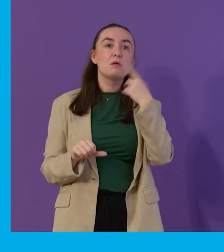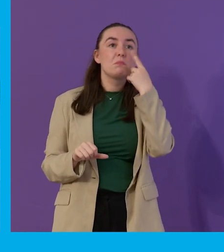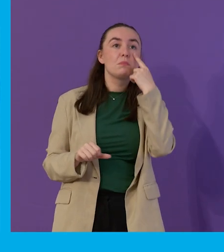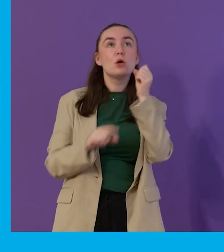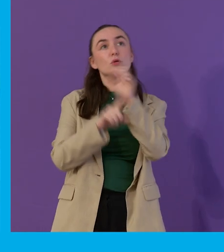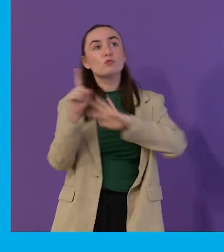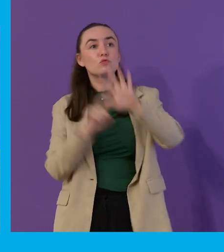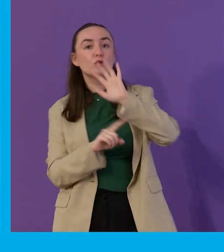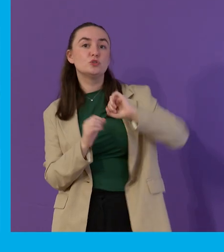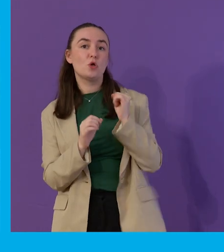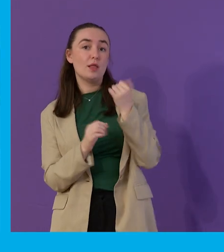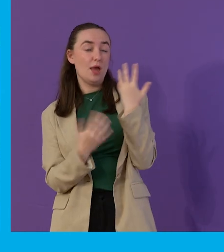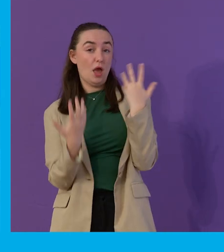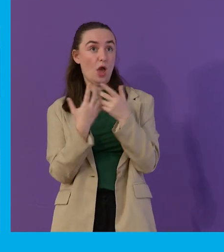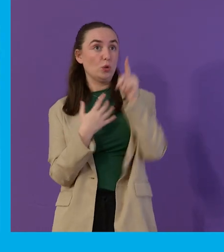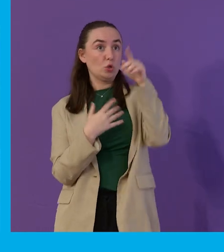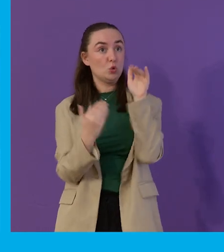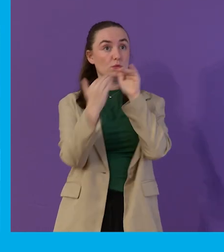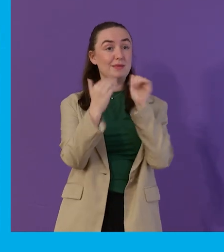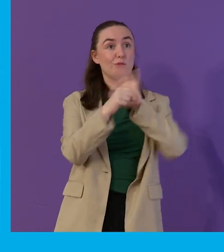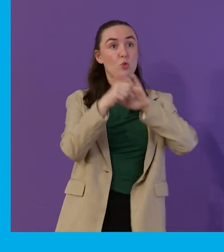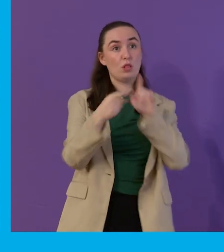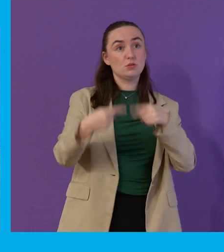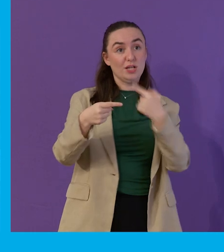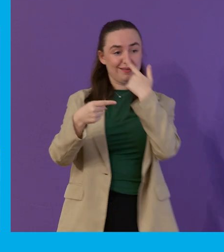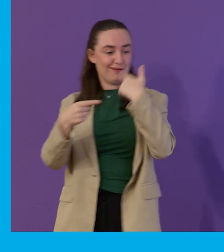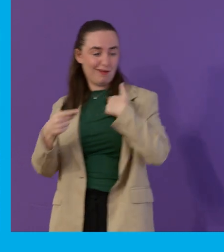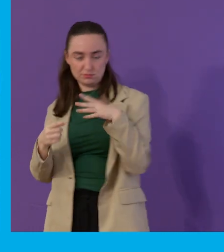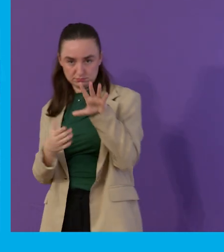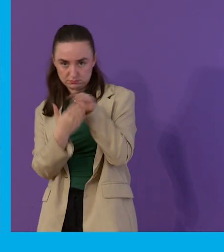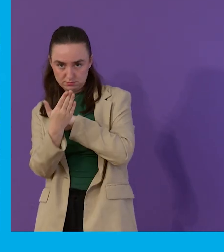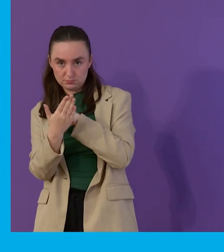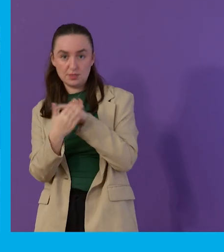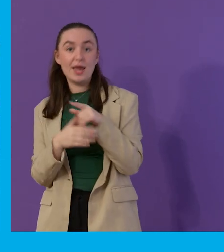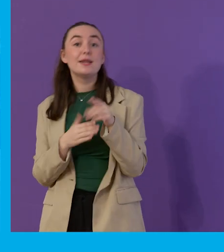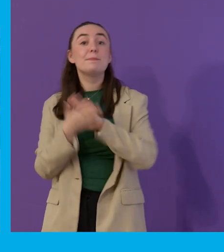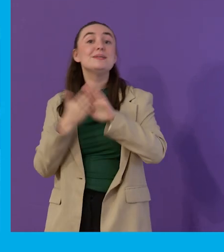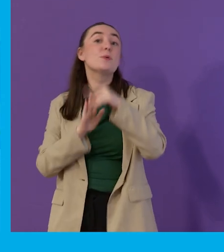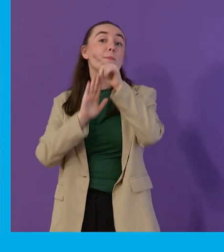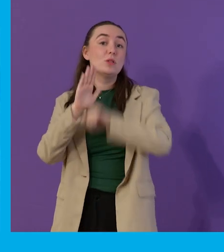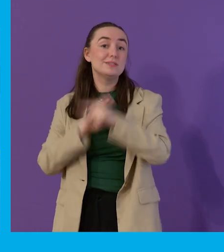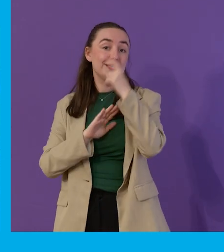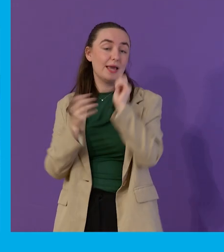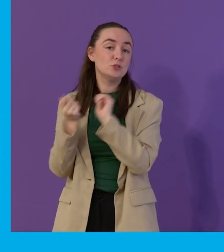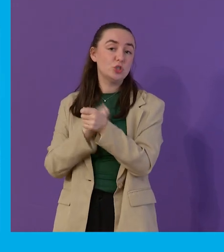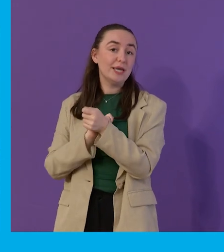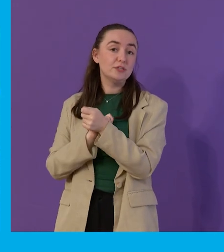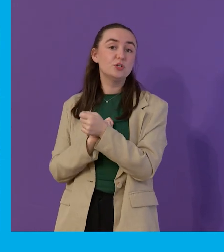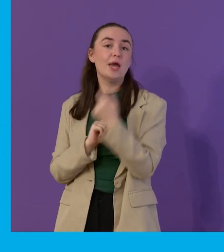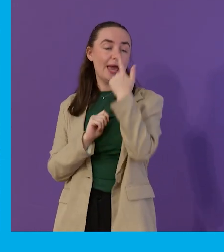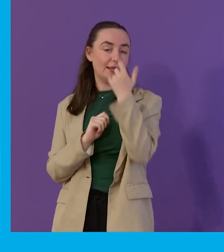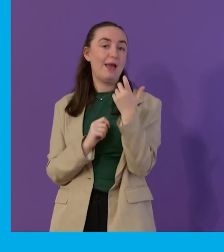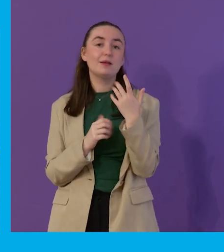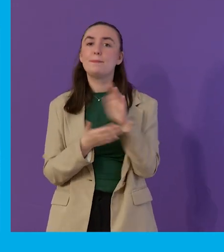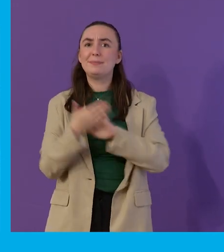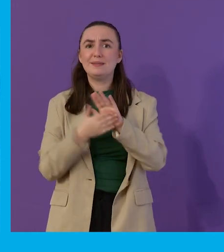challenges, then it can become a very powerful tool for effective public policy interventions that help improve people's lives and in turn their ability to live